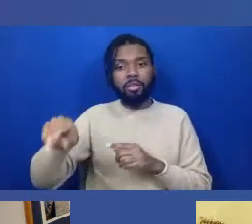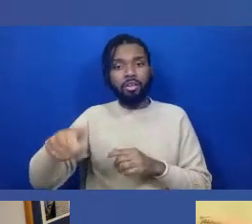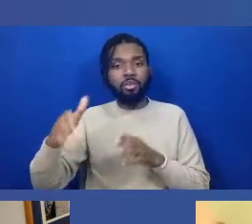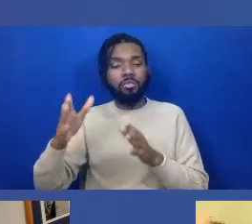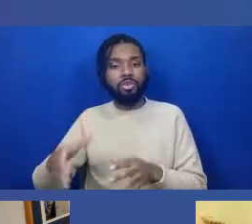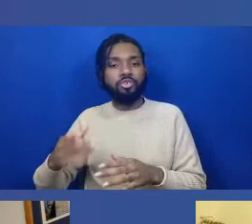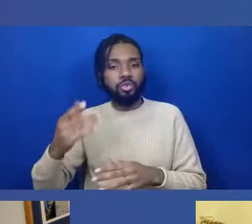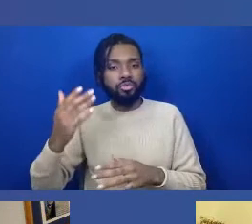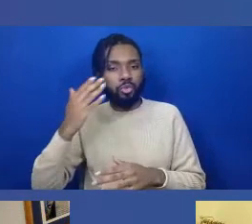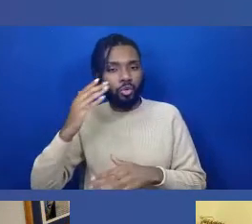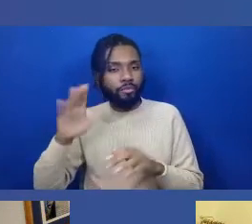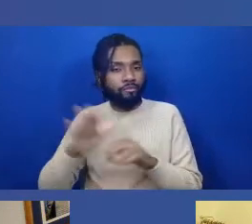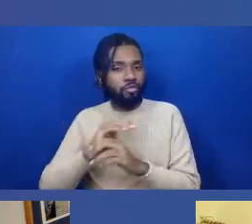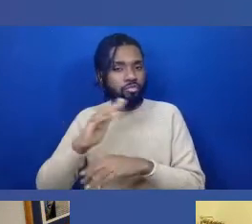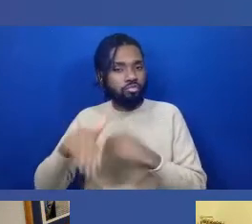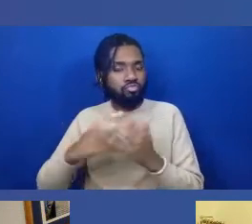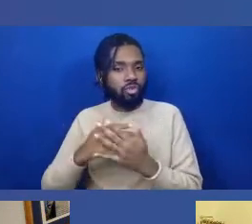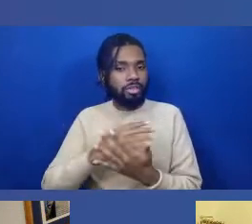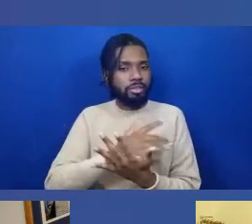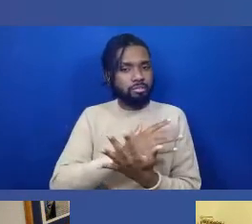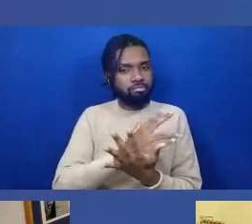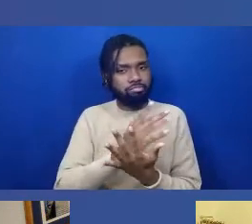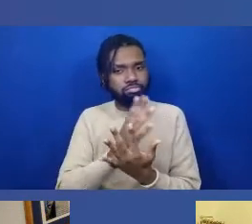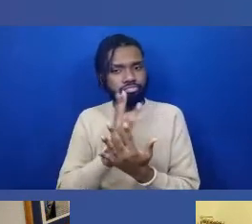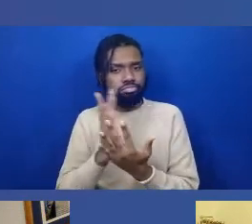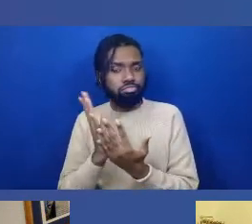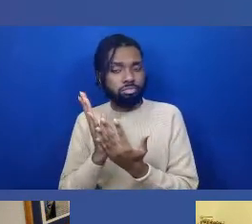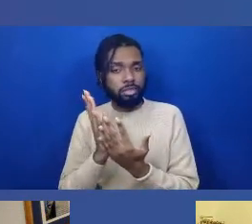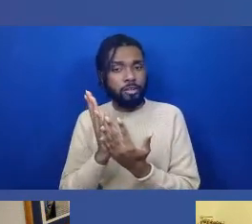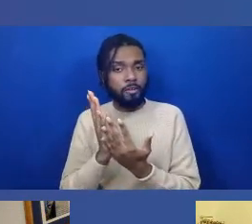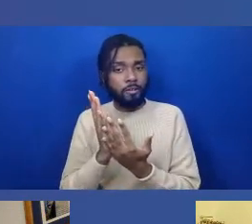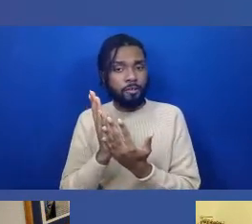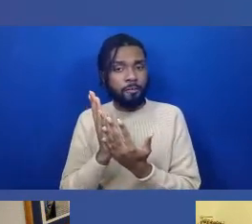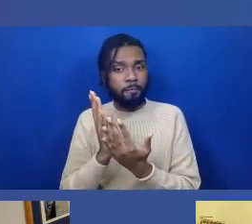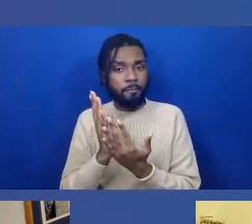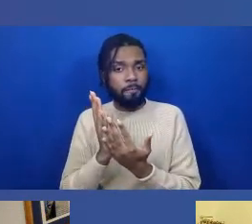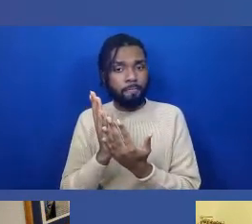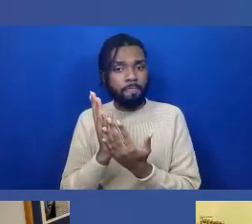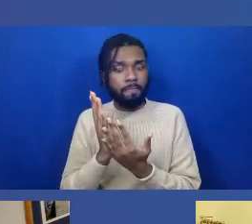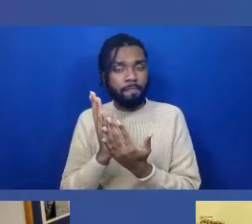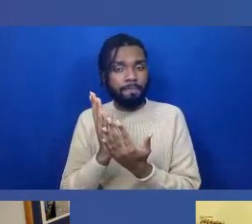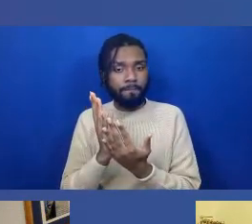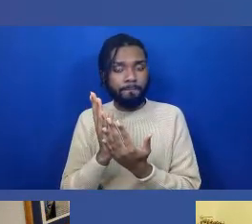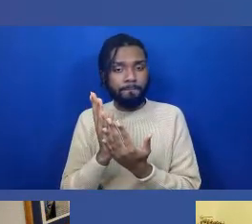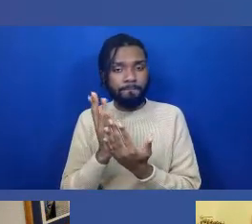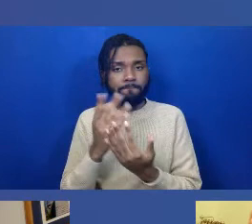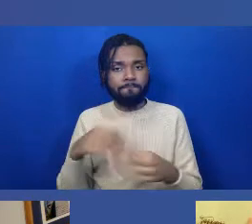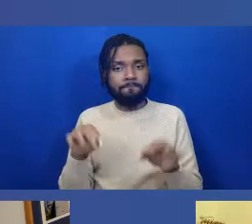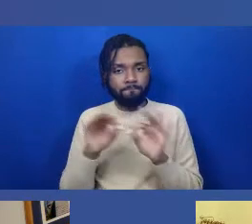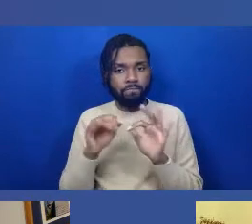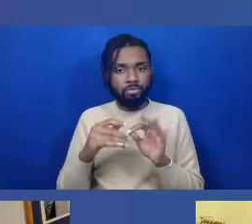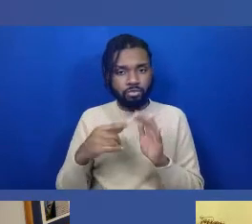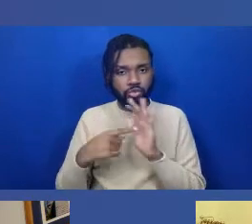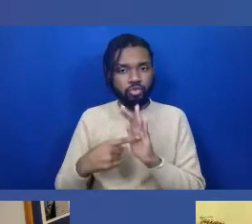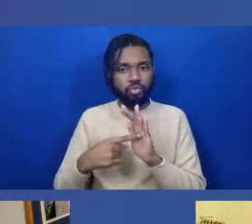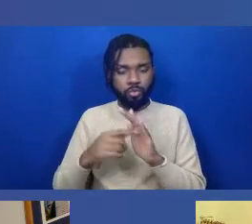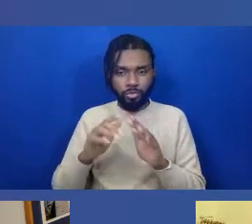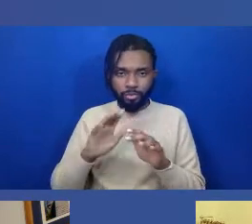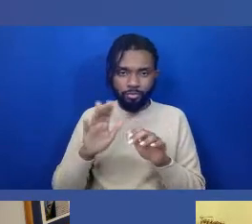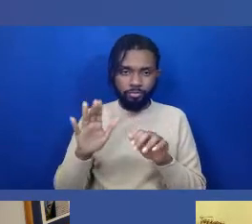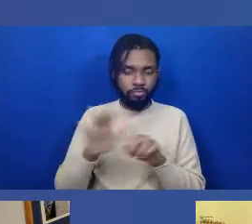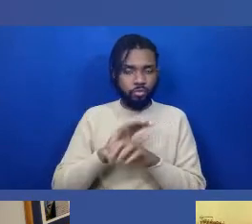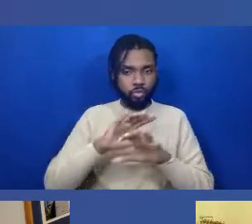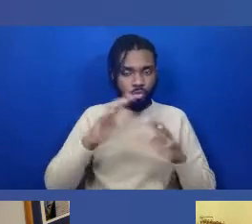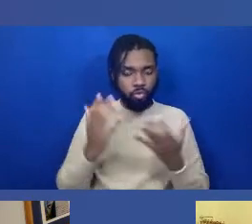from beginning, middle, and end. And that's a very short time frame in order to create that picture, I think. They have to understand what it is from a marketing